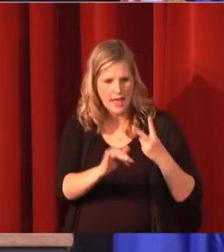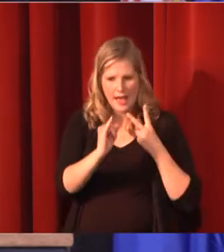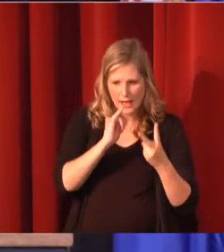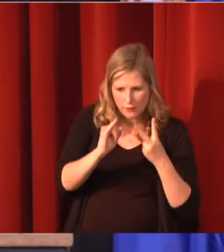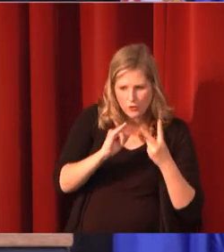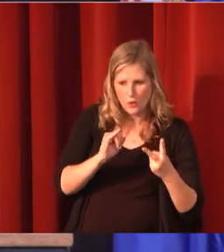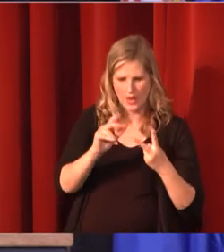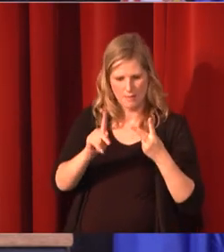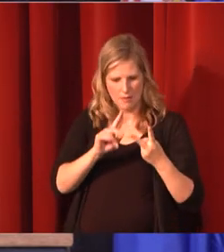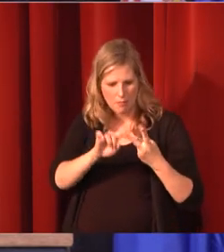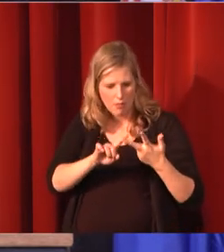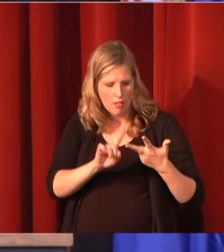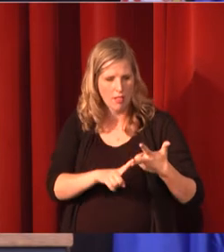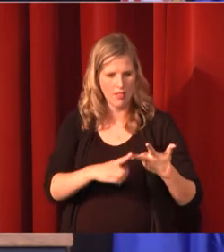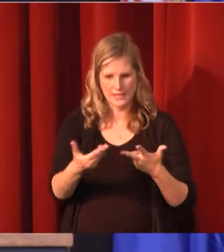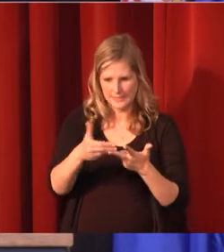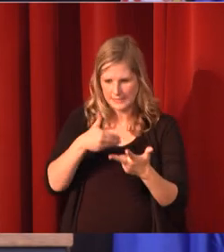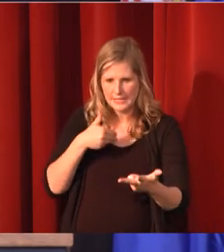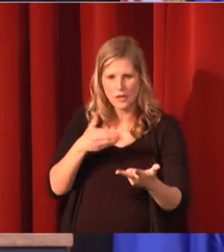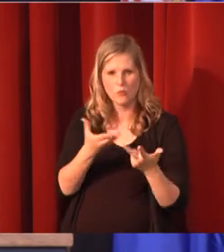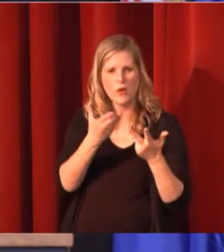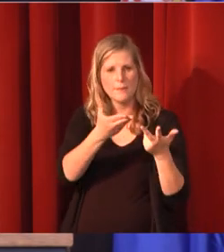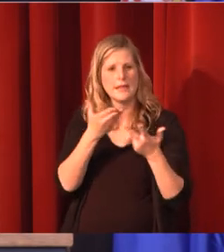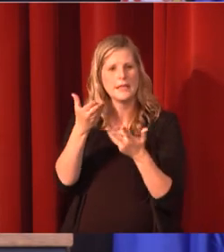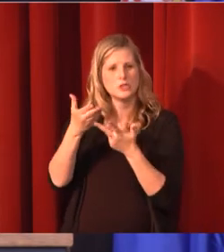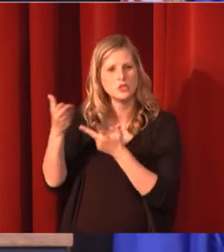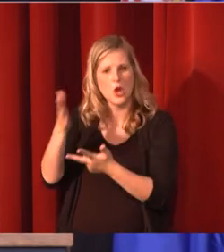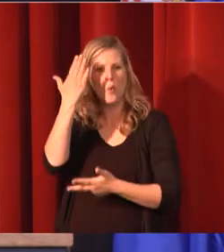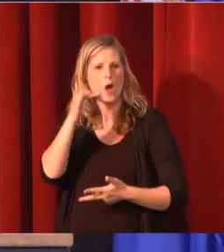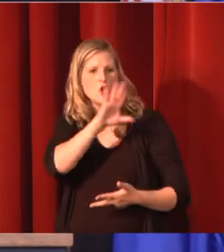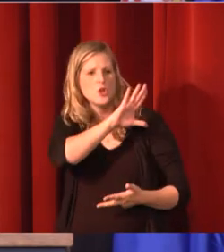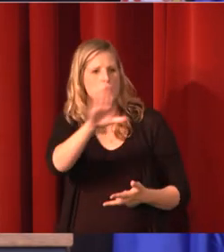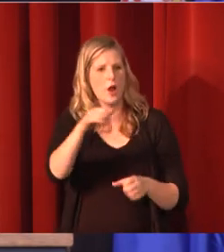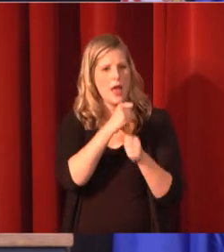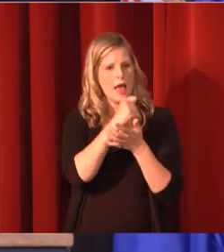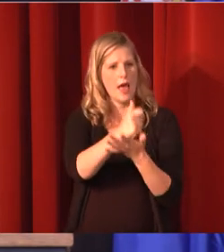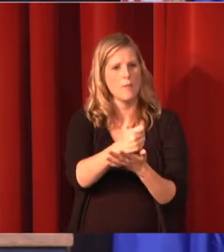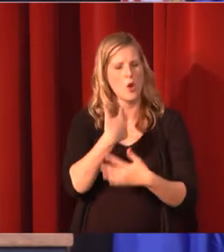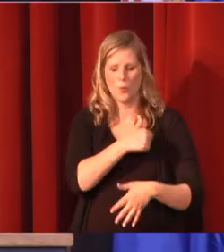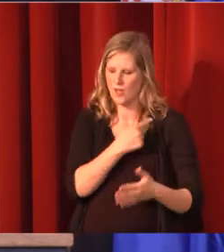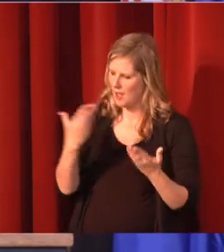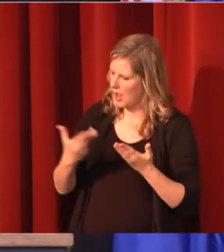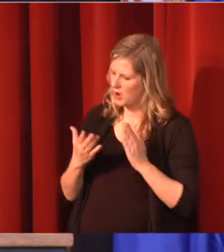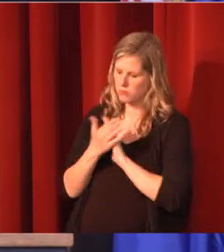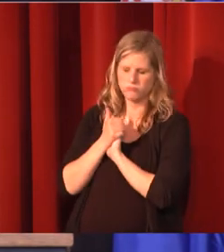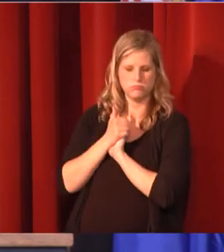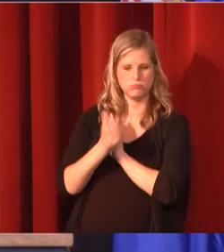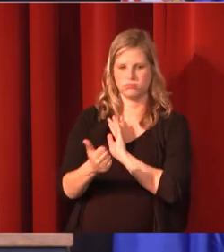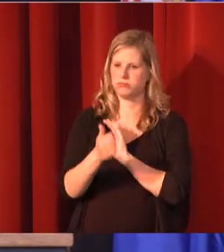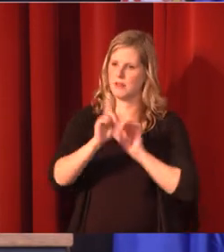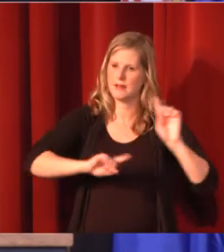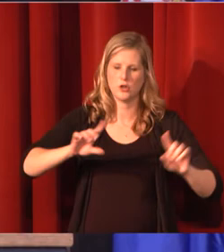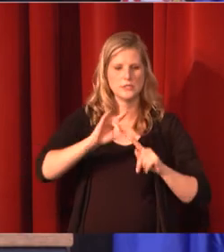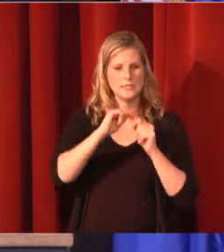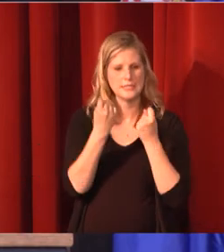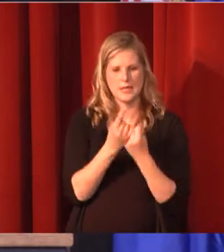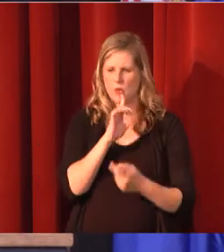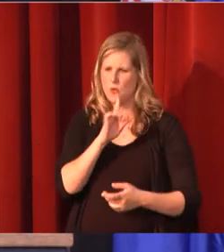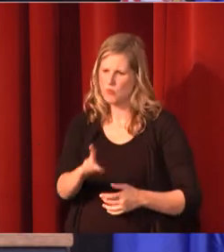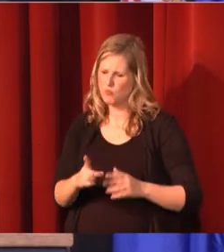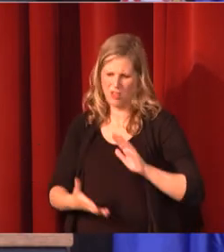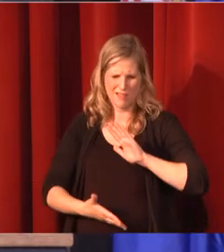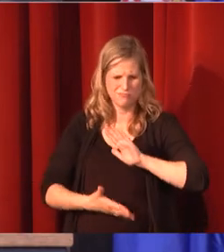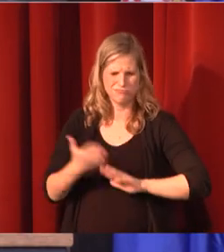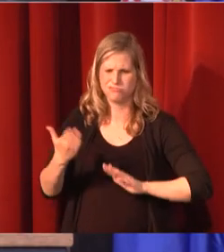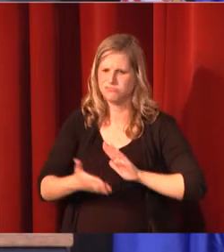candidates and sending me recommendations because of your help we hired a talented and diverse team who has hit the ground running